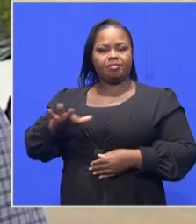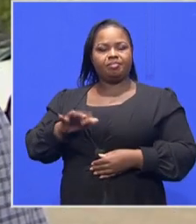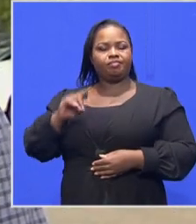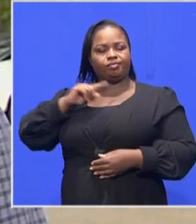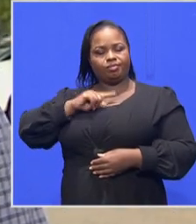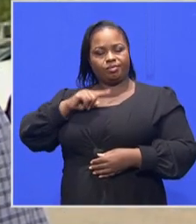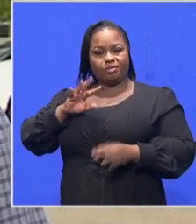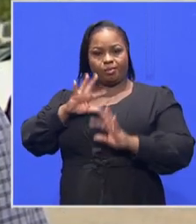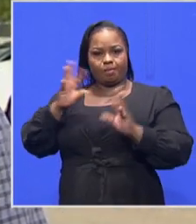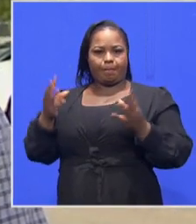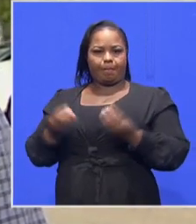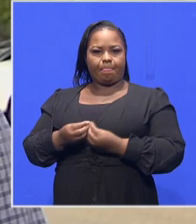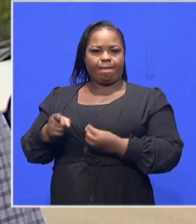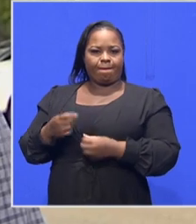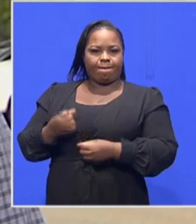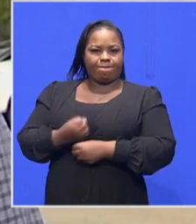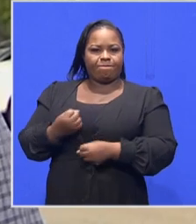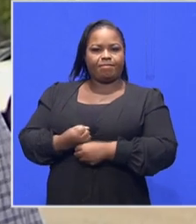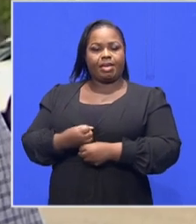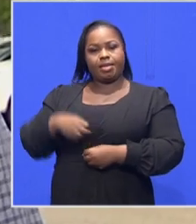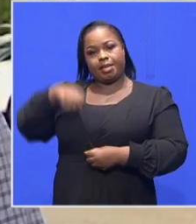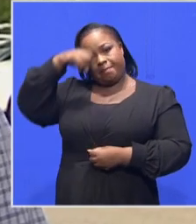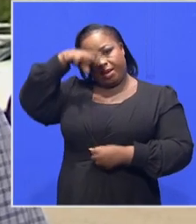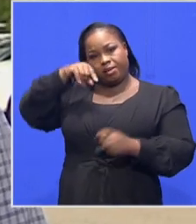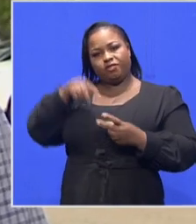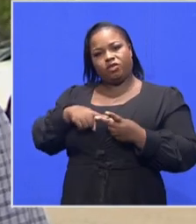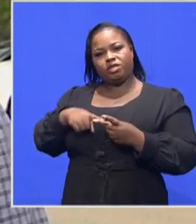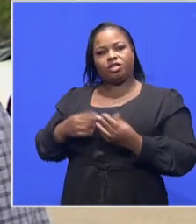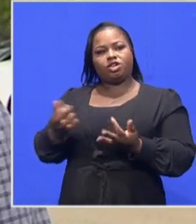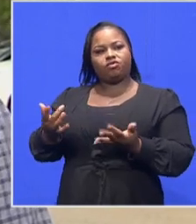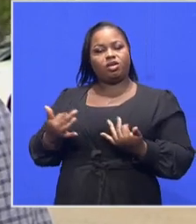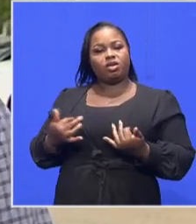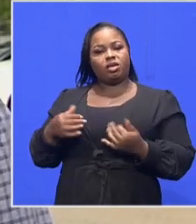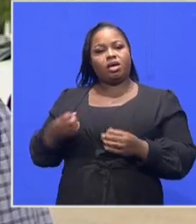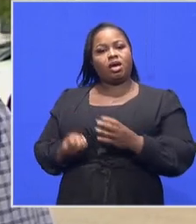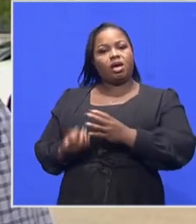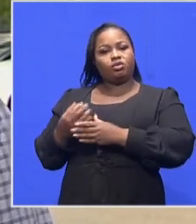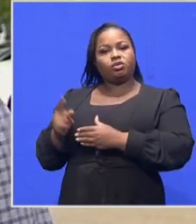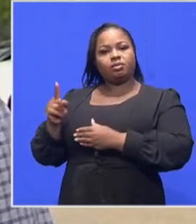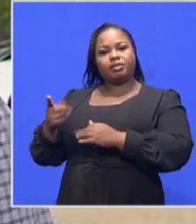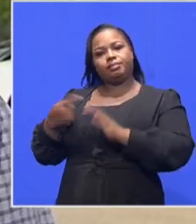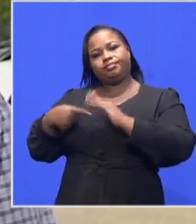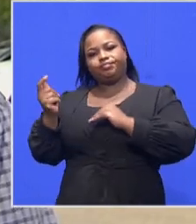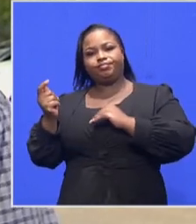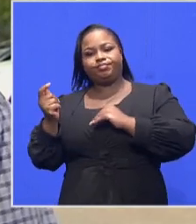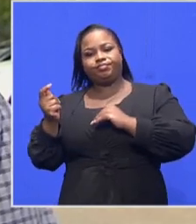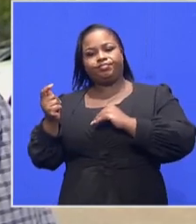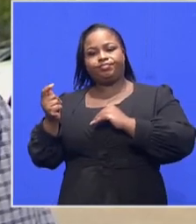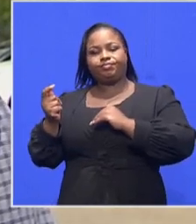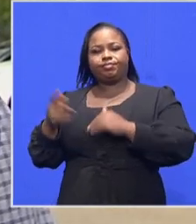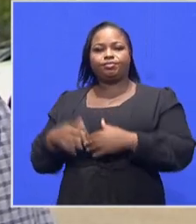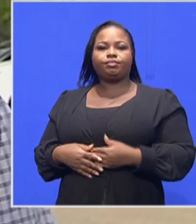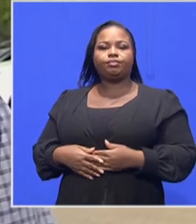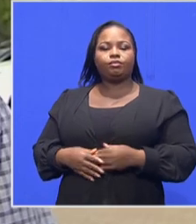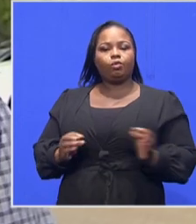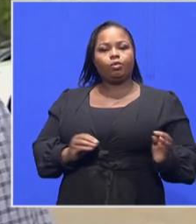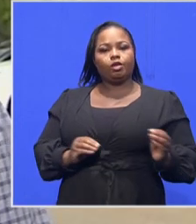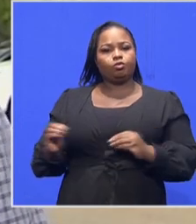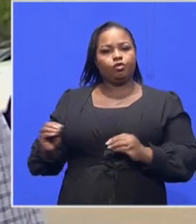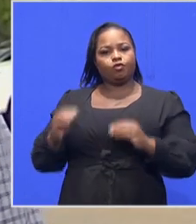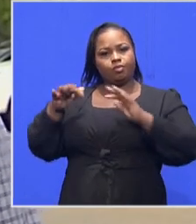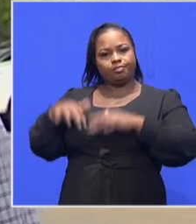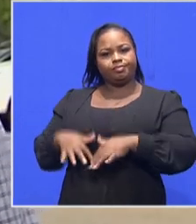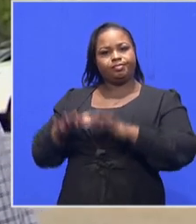they produce and mine, including the green hydrogen, to be exported or to be moved from that coast through